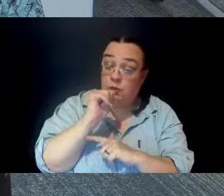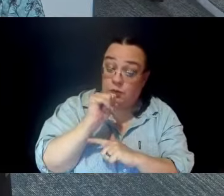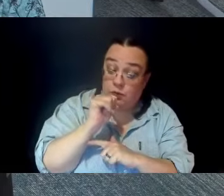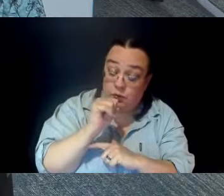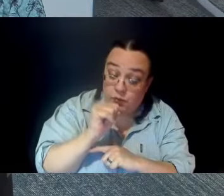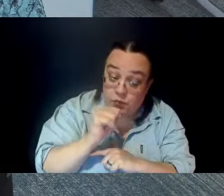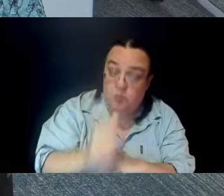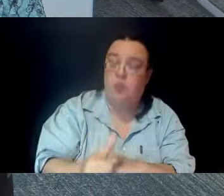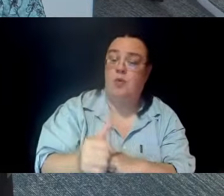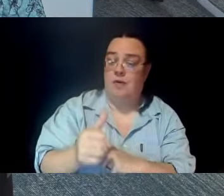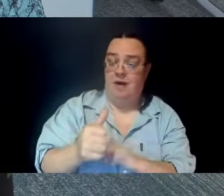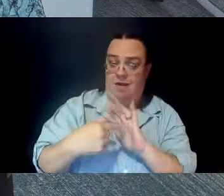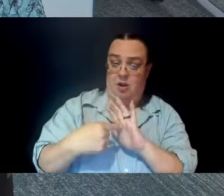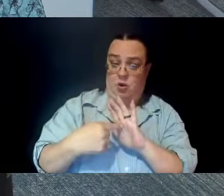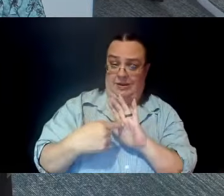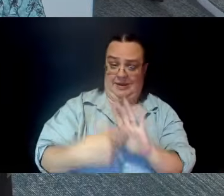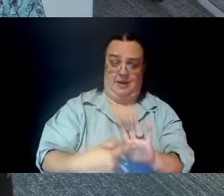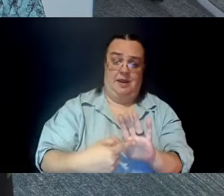indicate